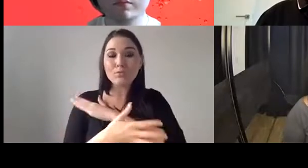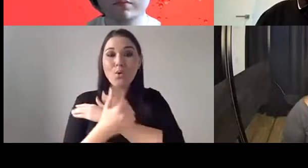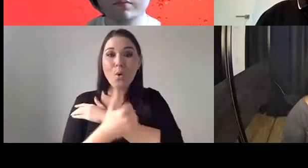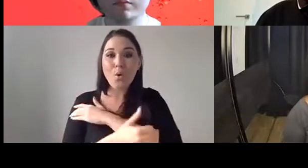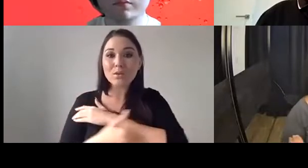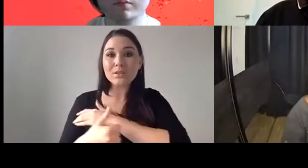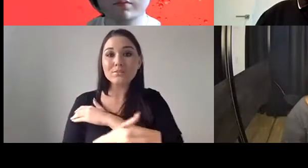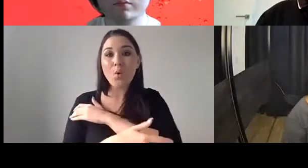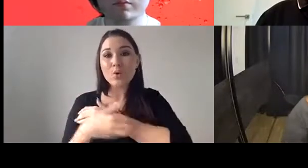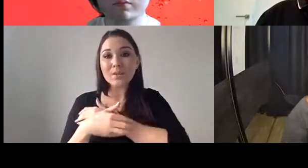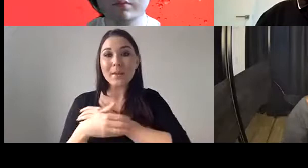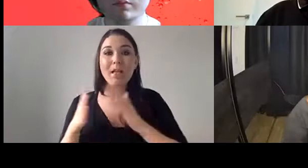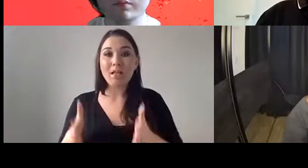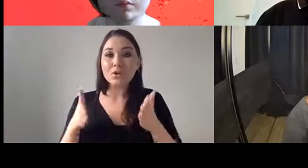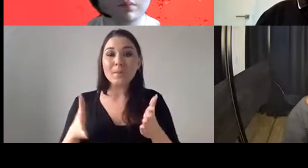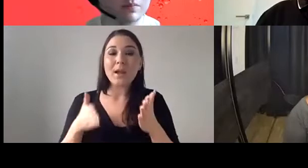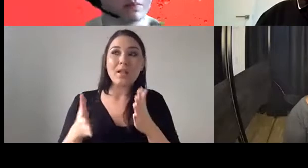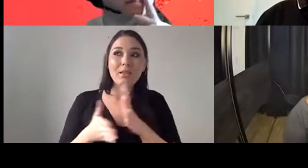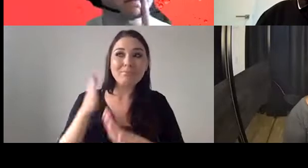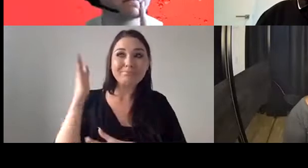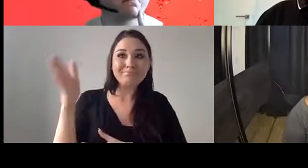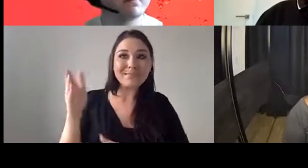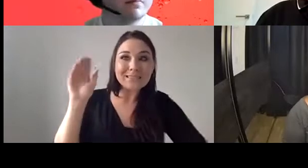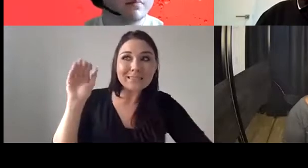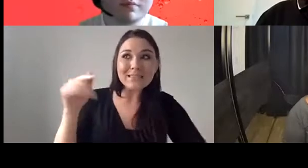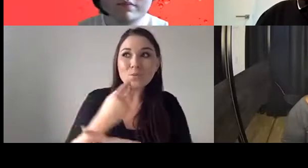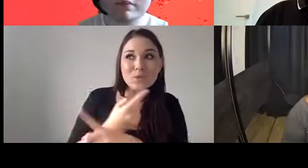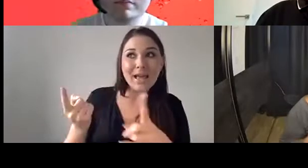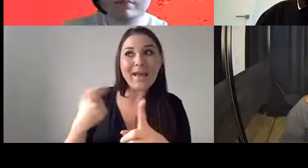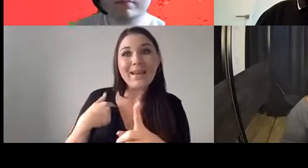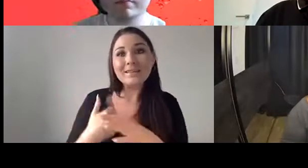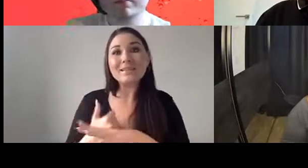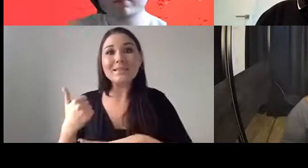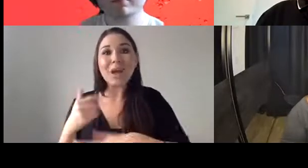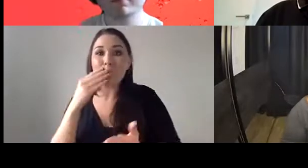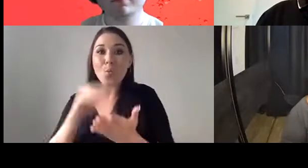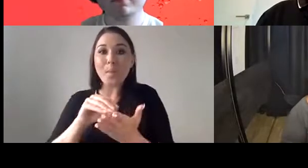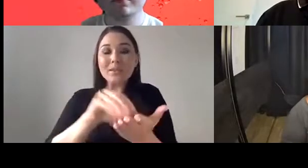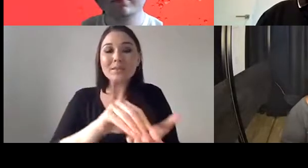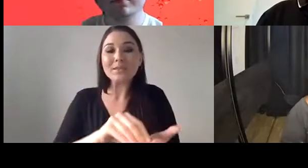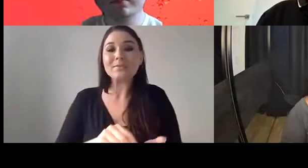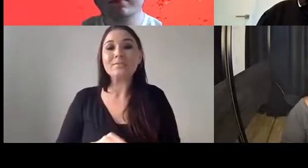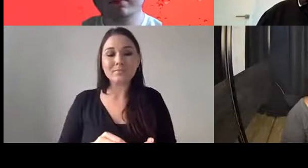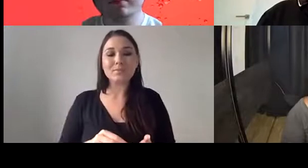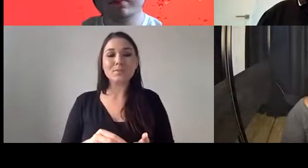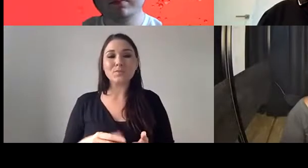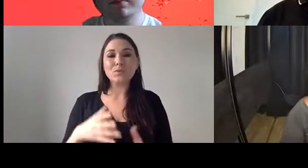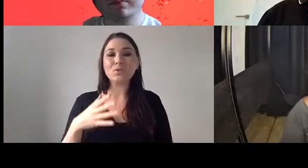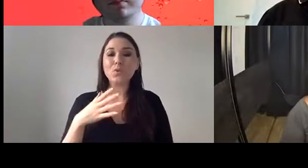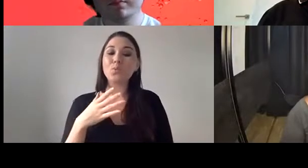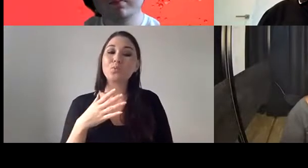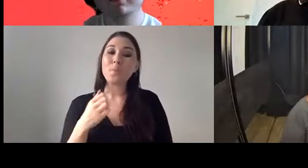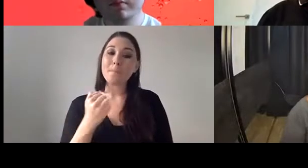sick. How do you make that work inside the workplace? As manager, what I try to focus on the